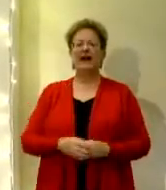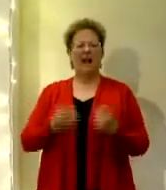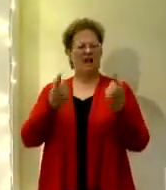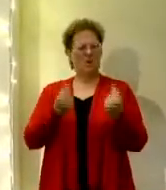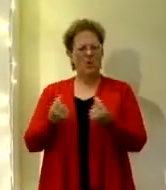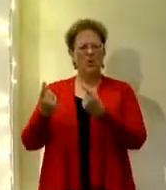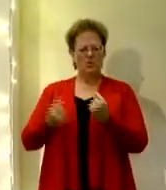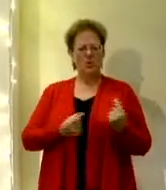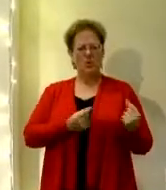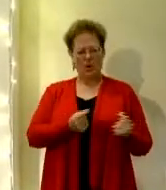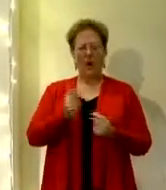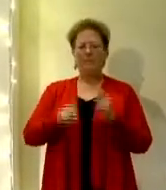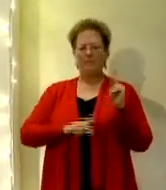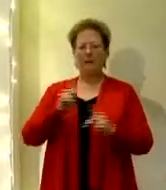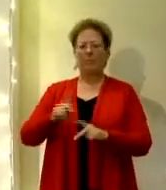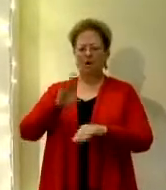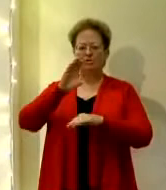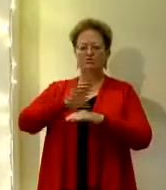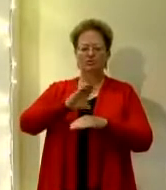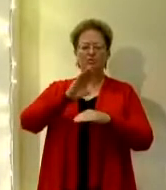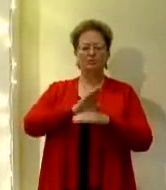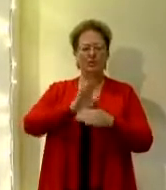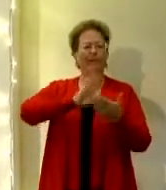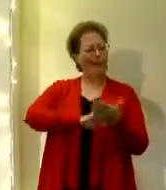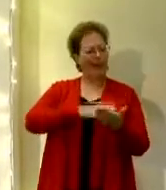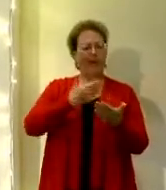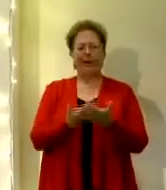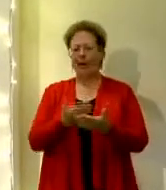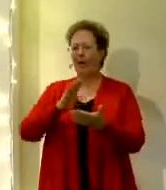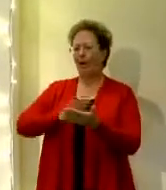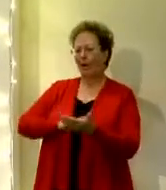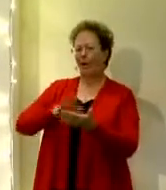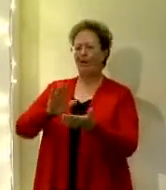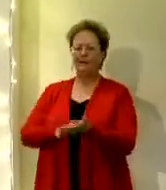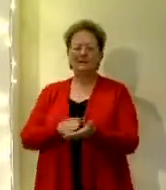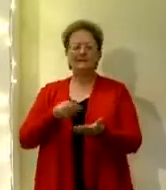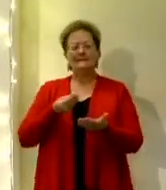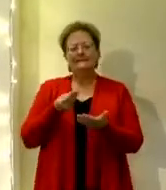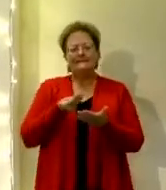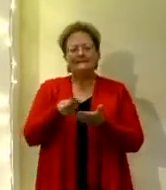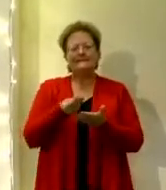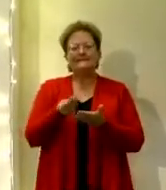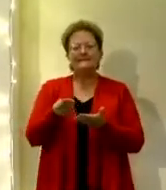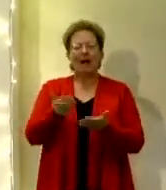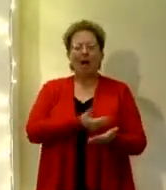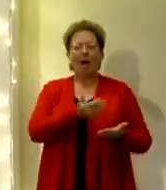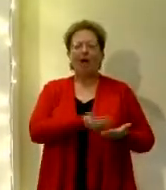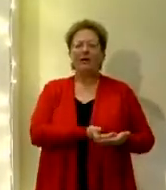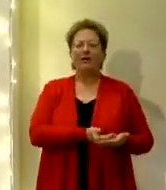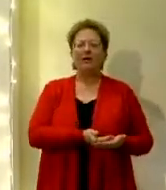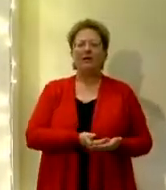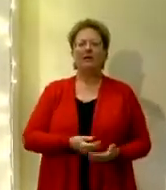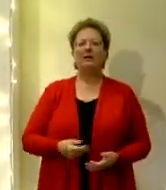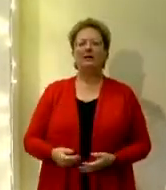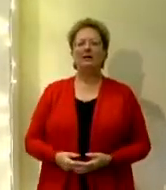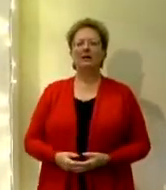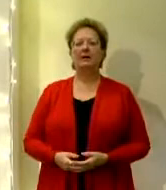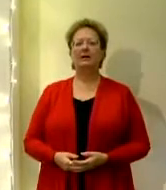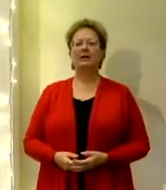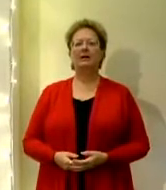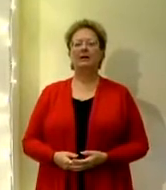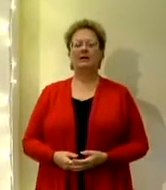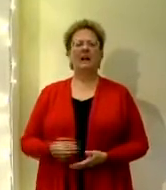much for people at church. I've cooked so many meals. I've given so much to church. I bet they wouldn't even make me a peanut